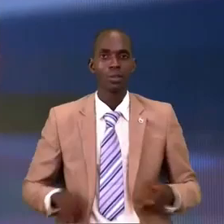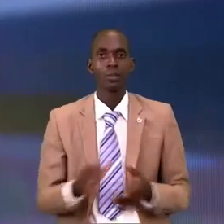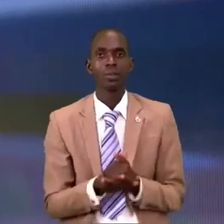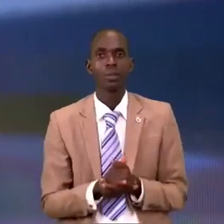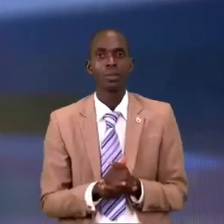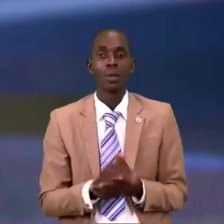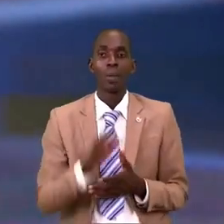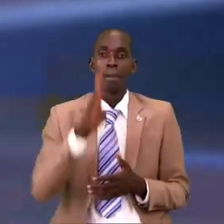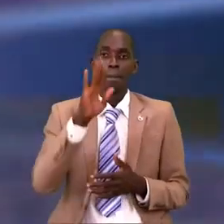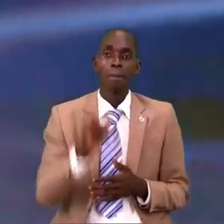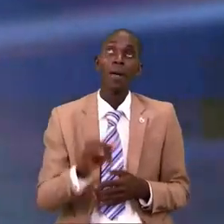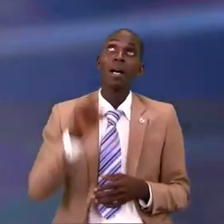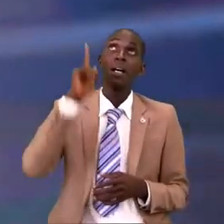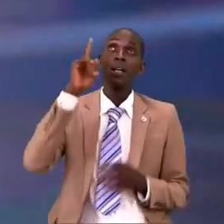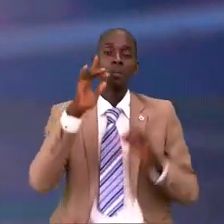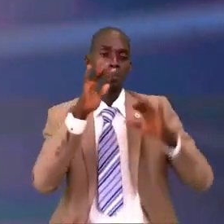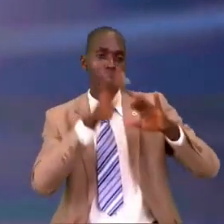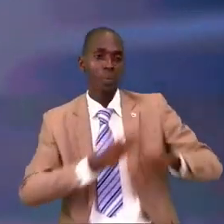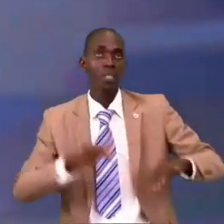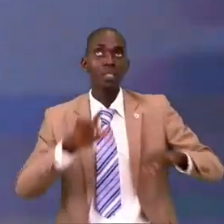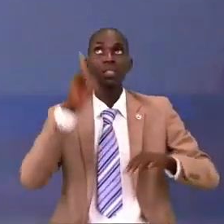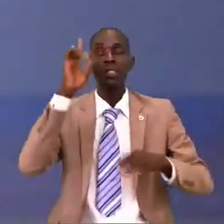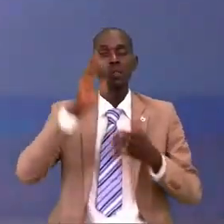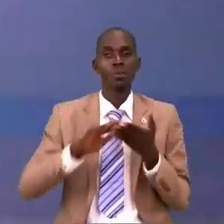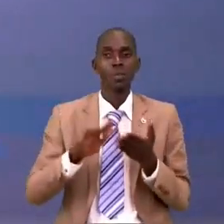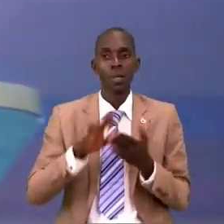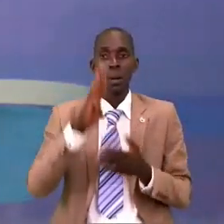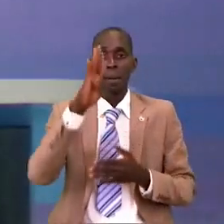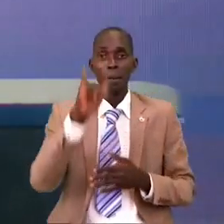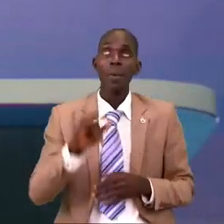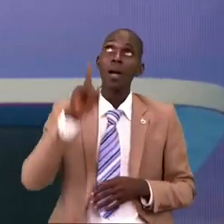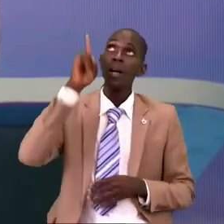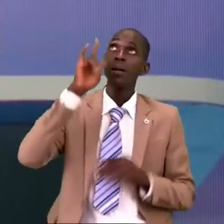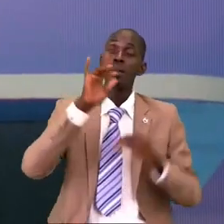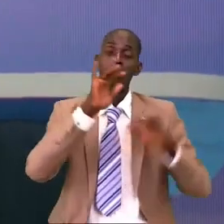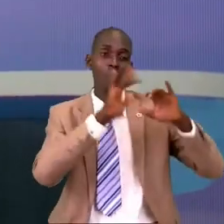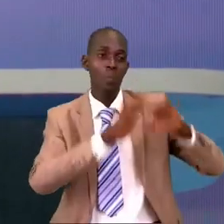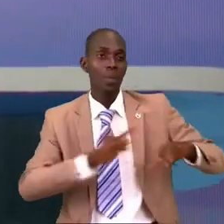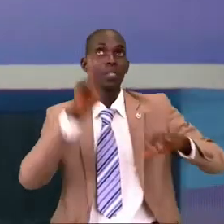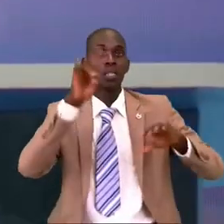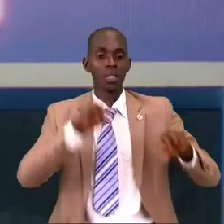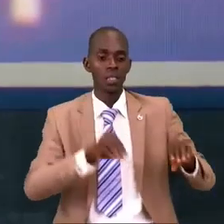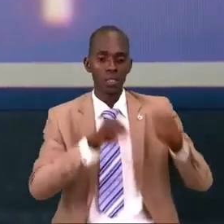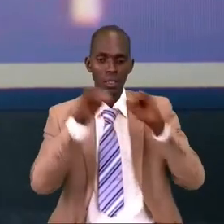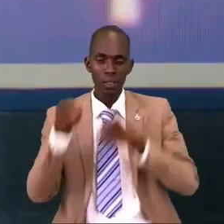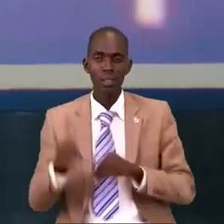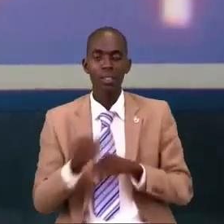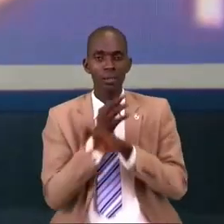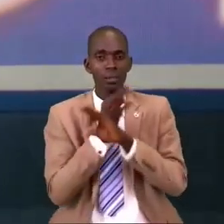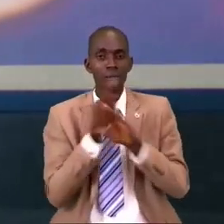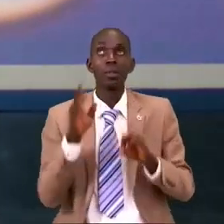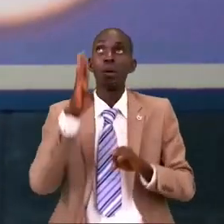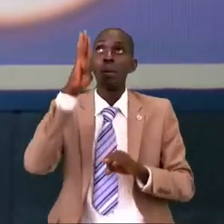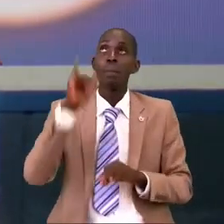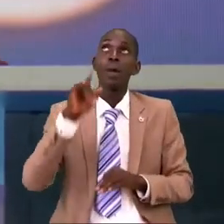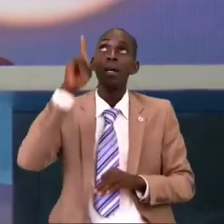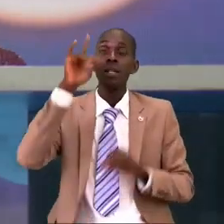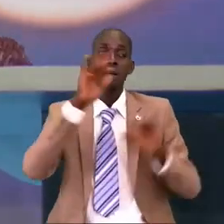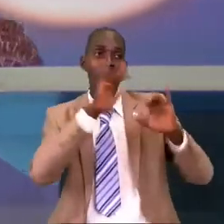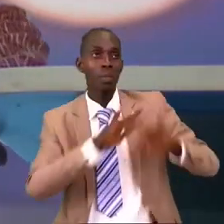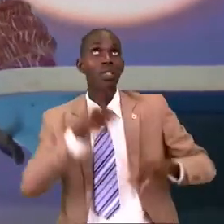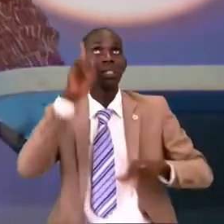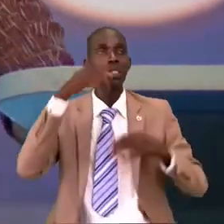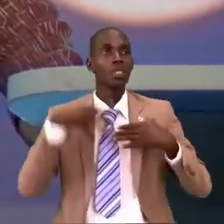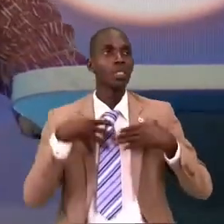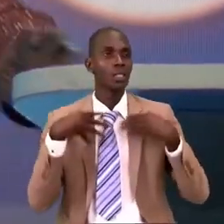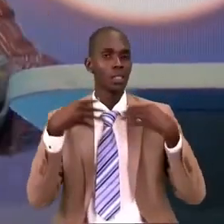his mercy, he heals. By his mercy, he delivers. And it's not because of